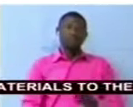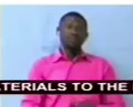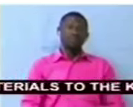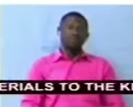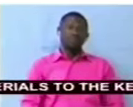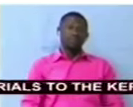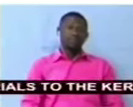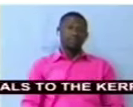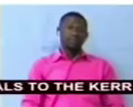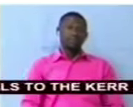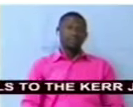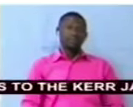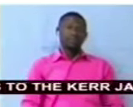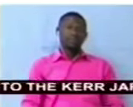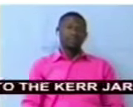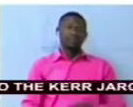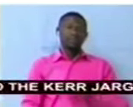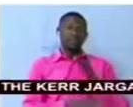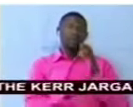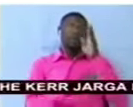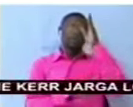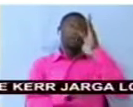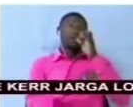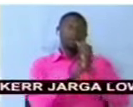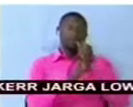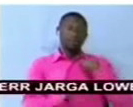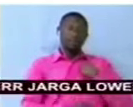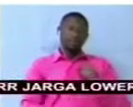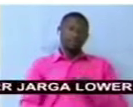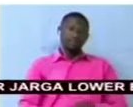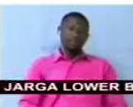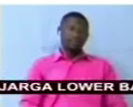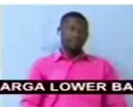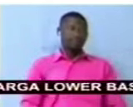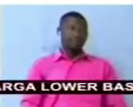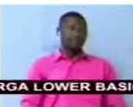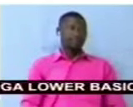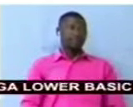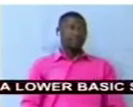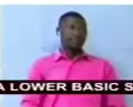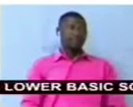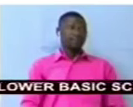lenen ludul diga. So help me God. Kon yalla dimbale ma. Yalla jappale ma.